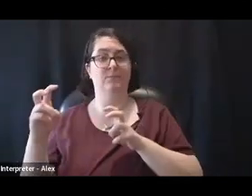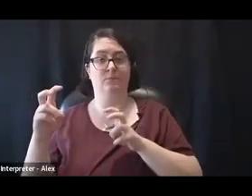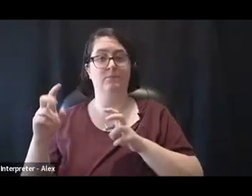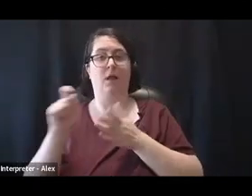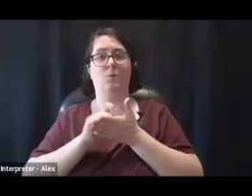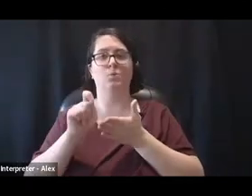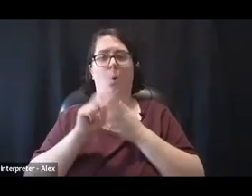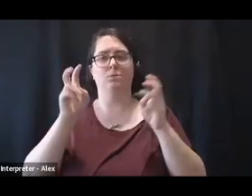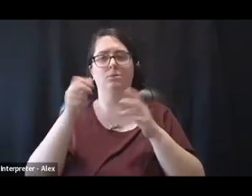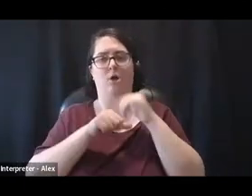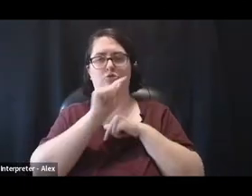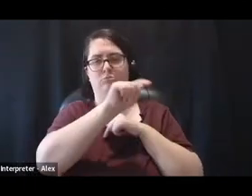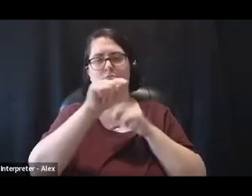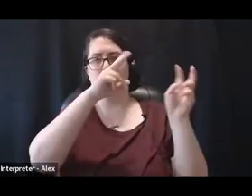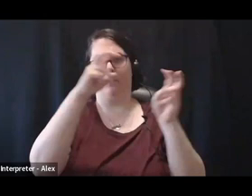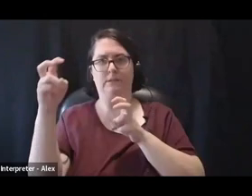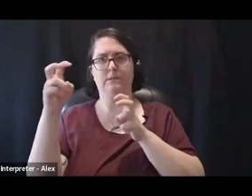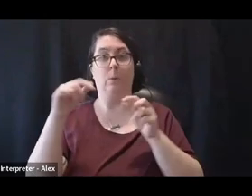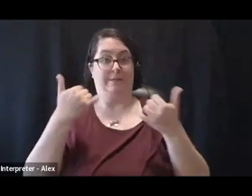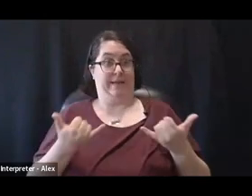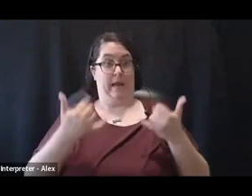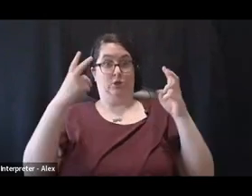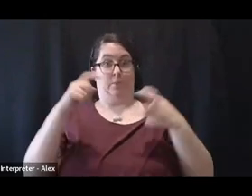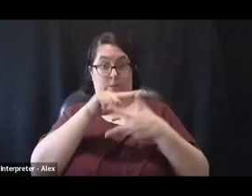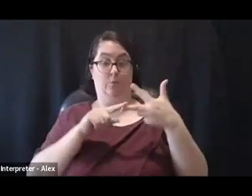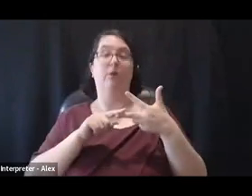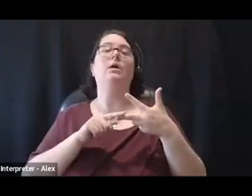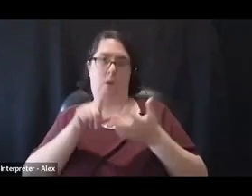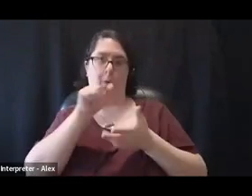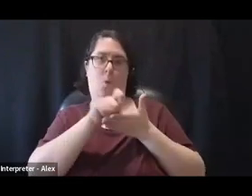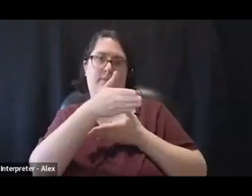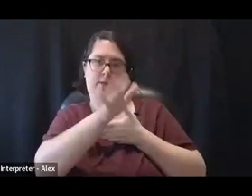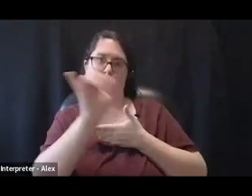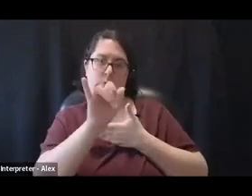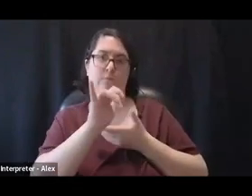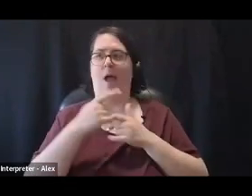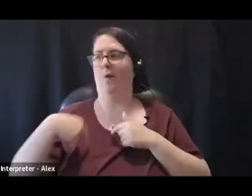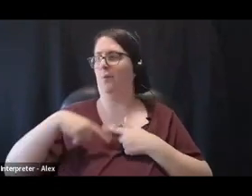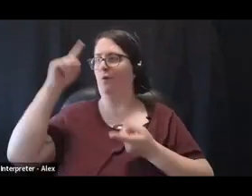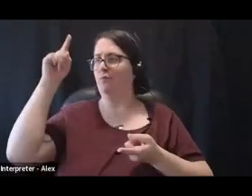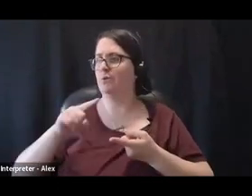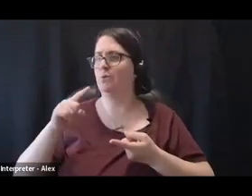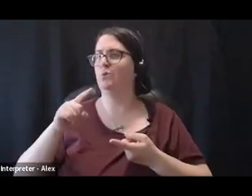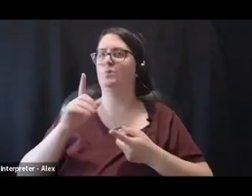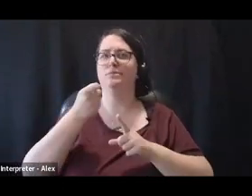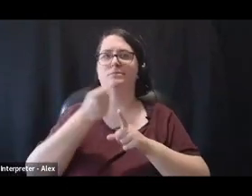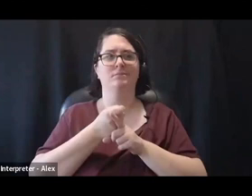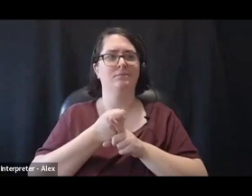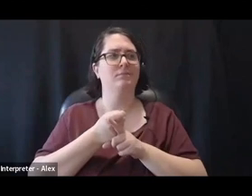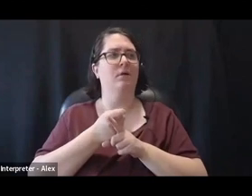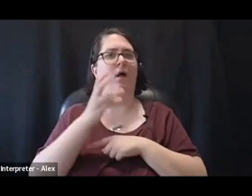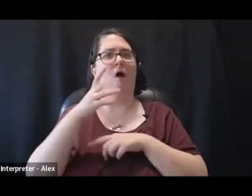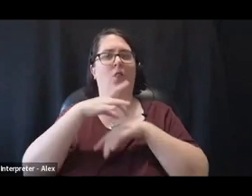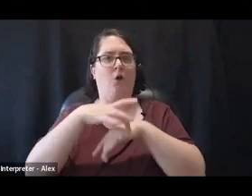notes about, you know, what we talked about, right, in terms of how do we reduce our ecological footprint in a